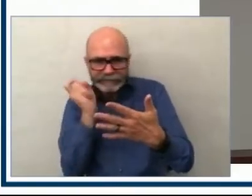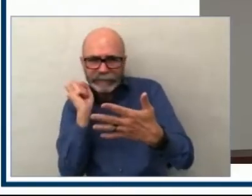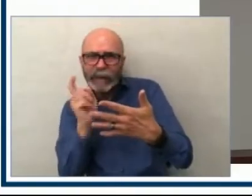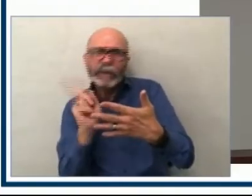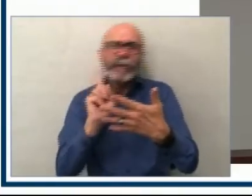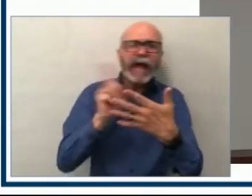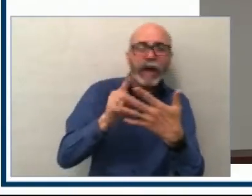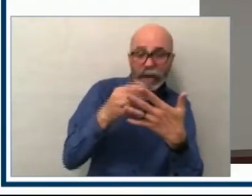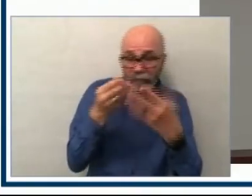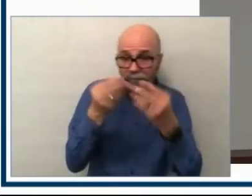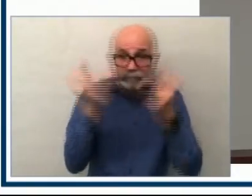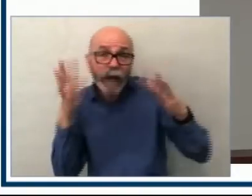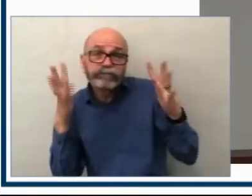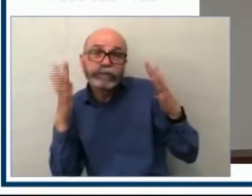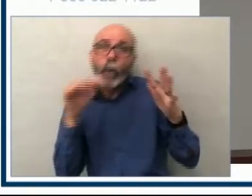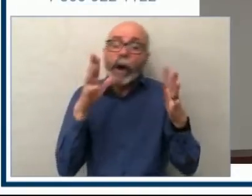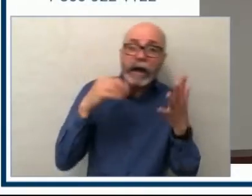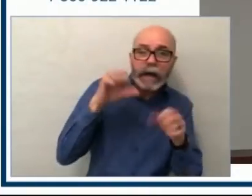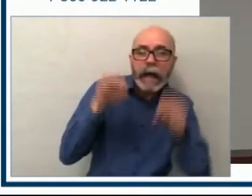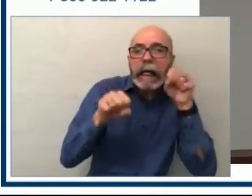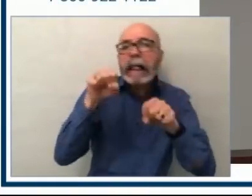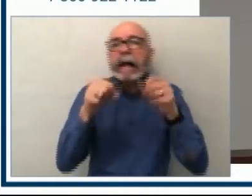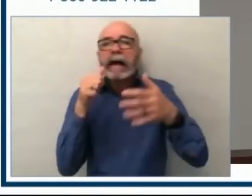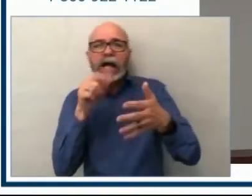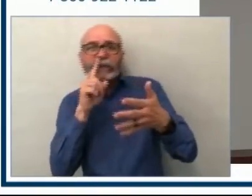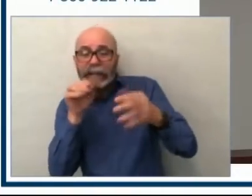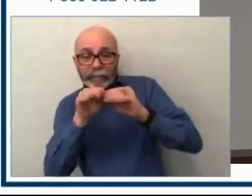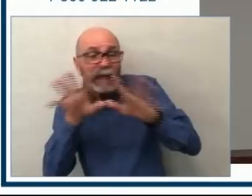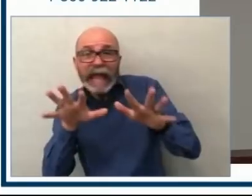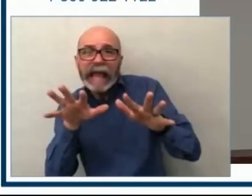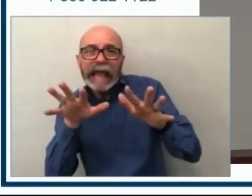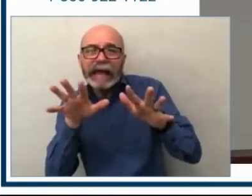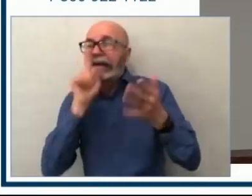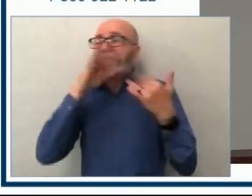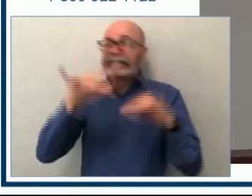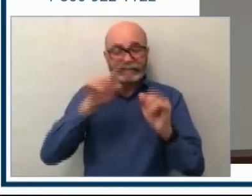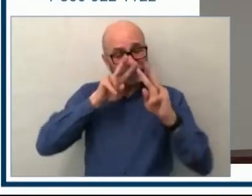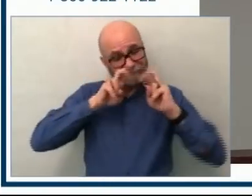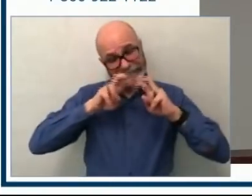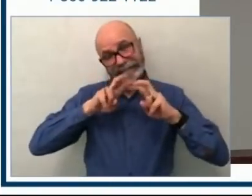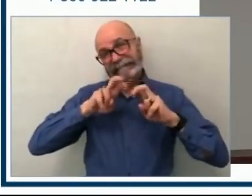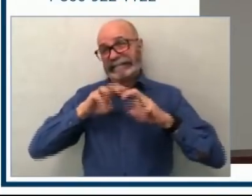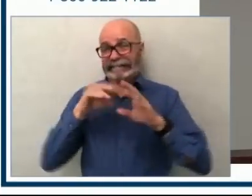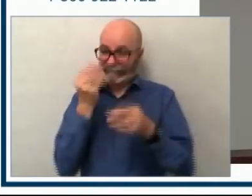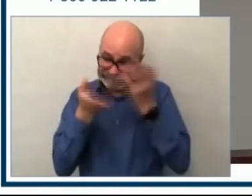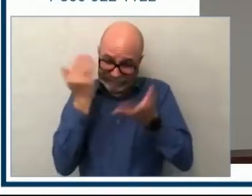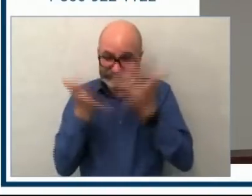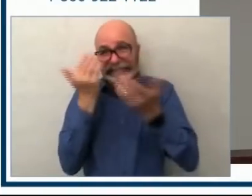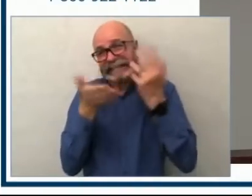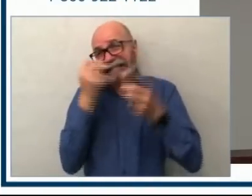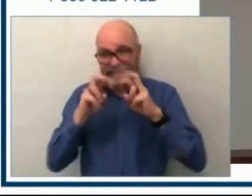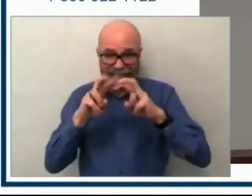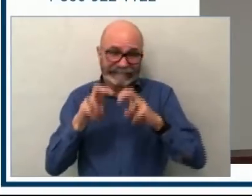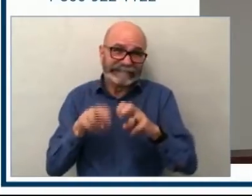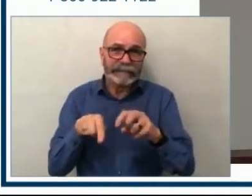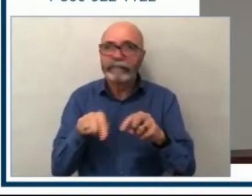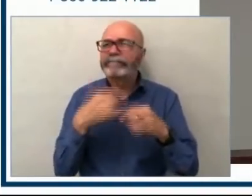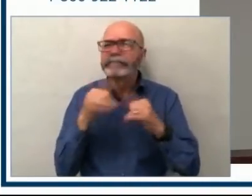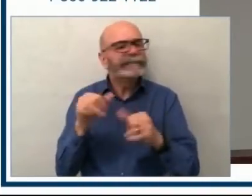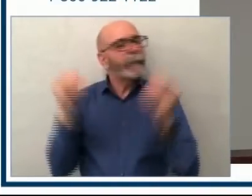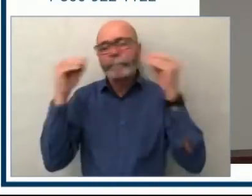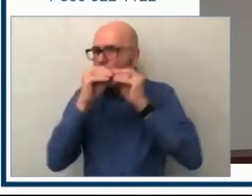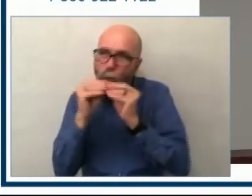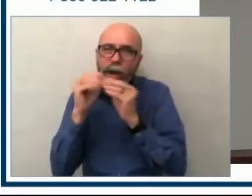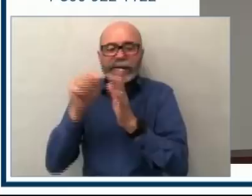of the variant strain, we conducted a detailed reinvestigation, tested over